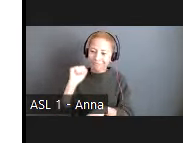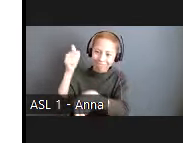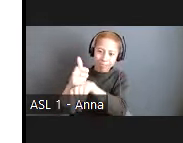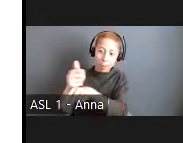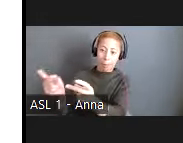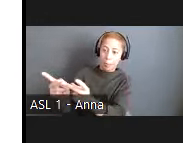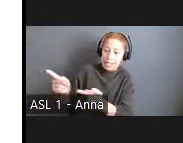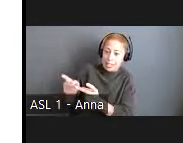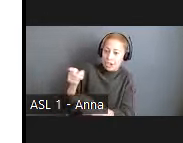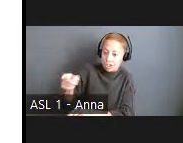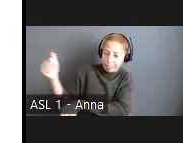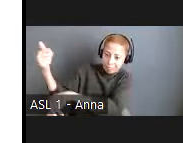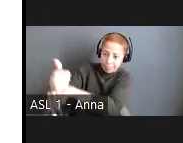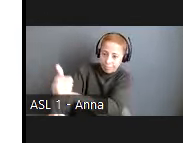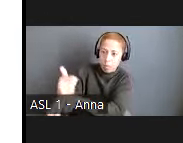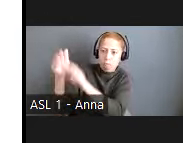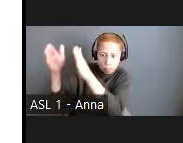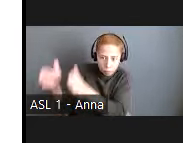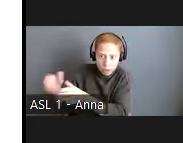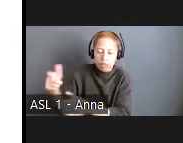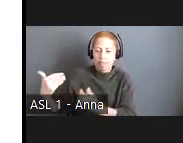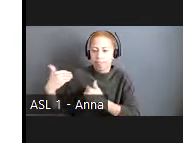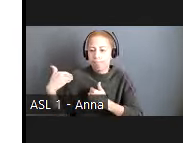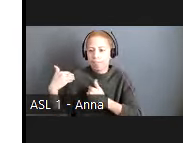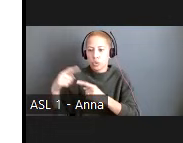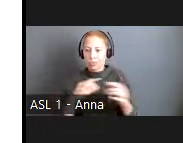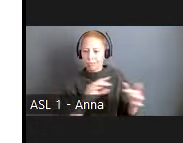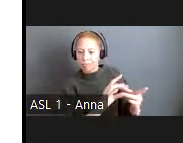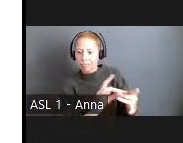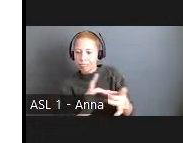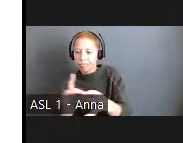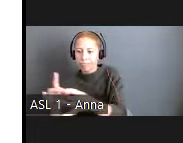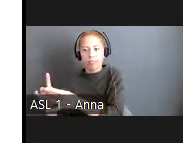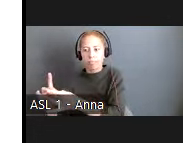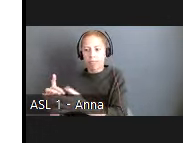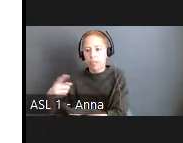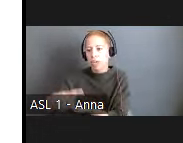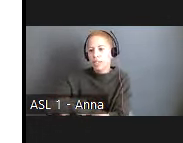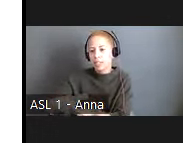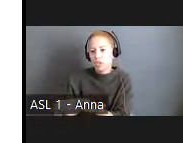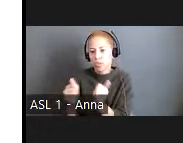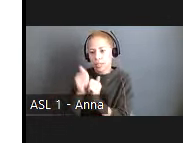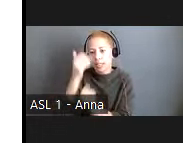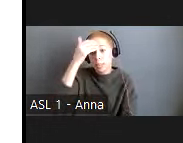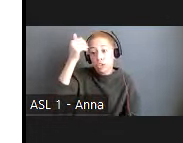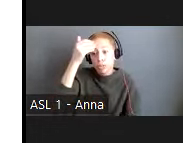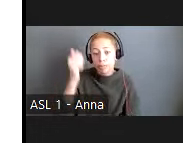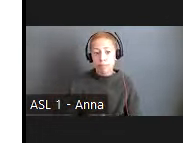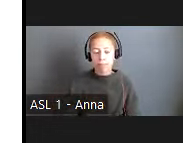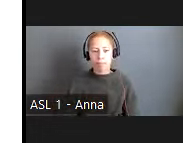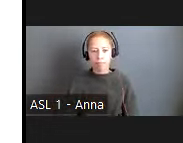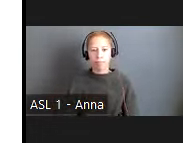would have the job of ensuring that all those conversations are including conversation about dementia.